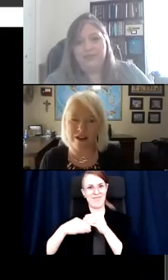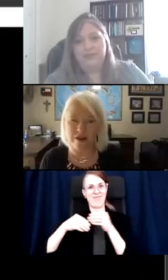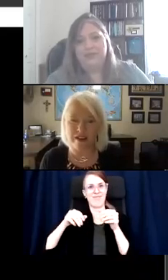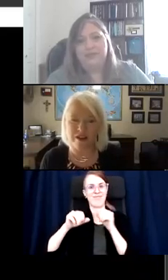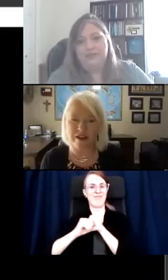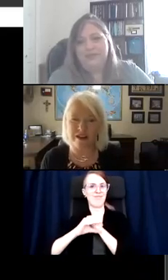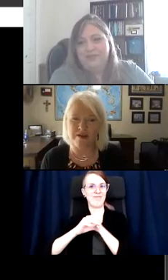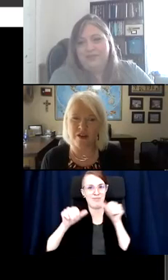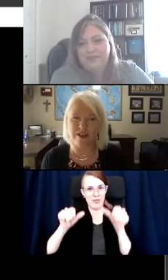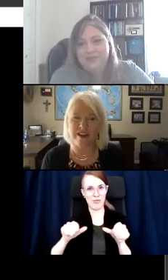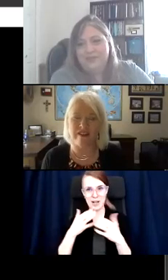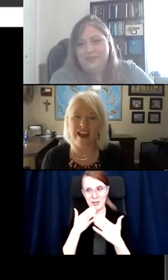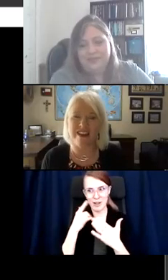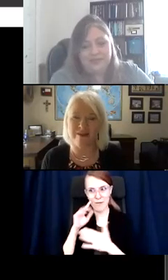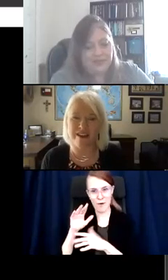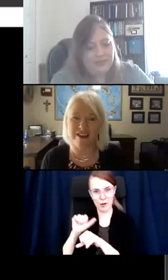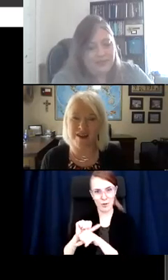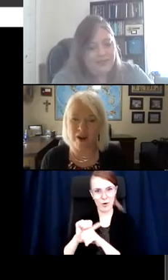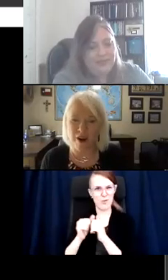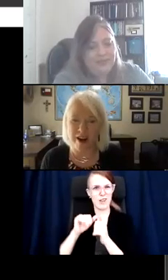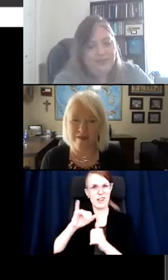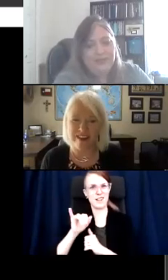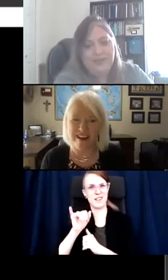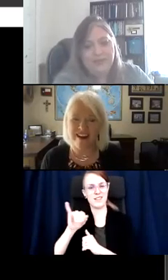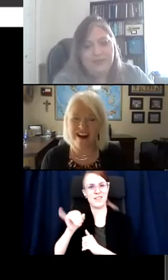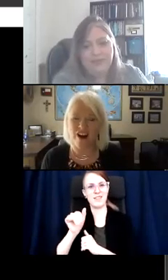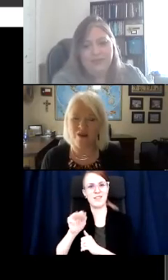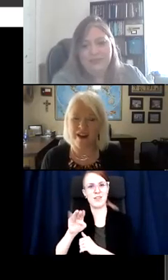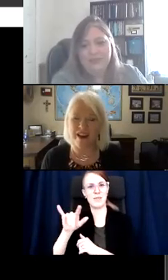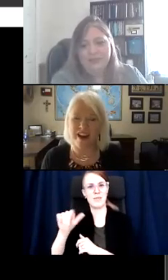Jamila are doing to assist folks and navigating them into this program.